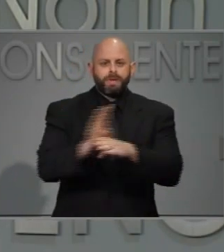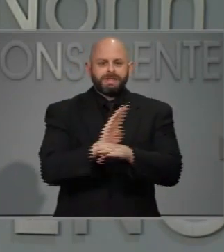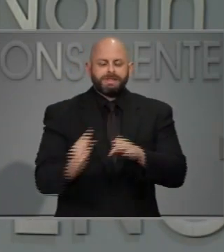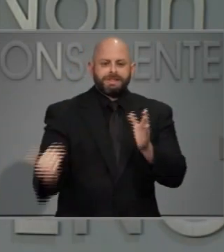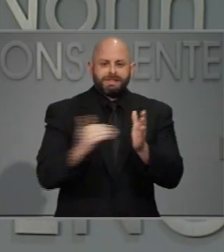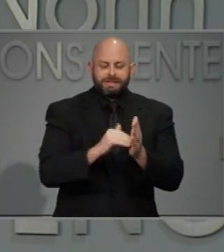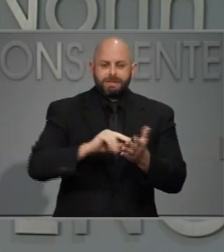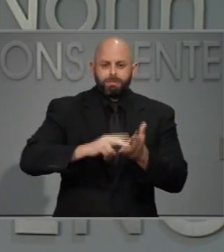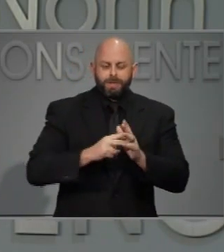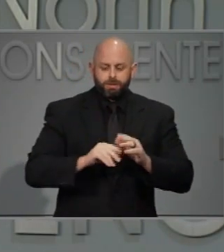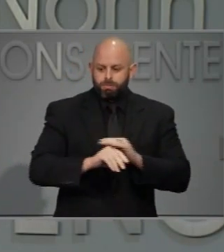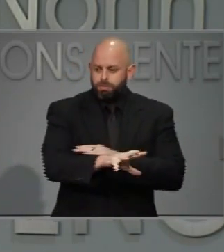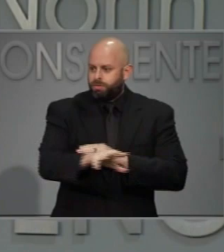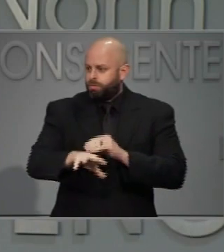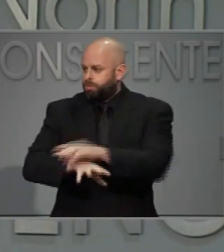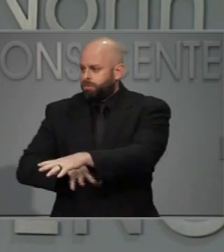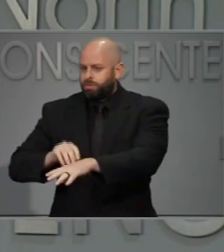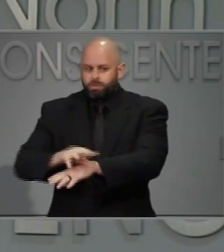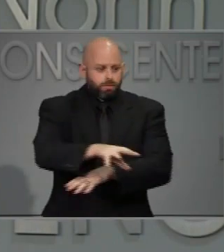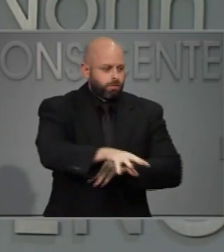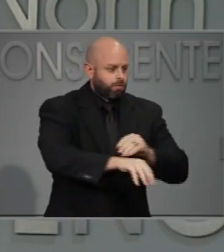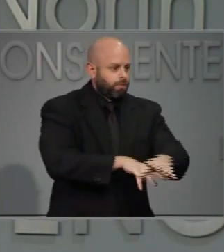that can take lives.